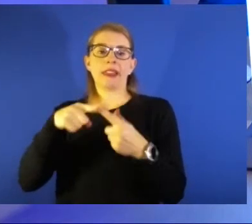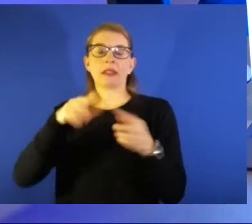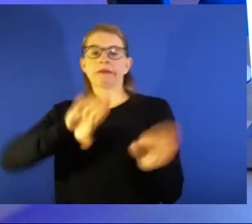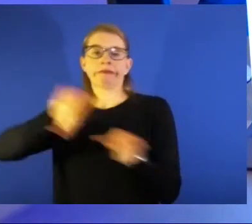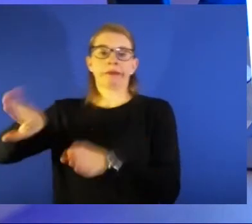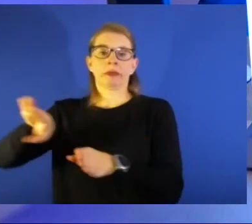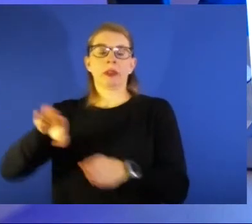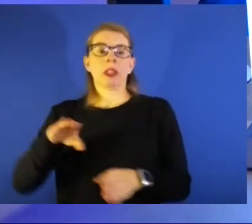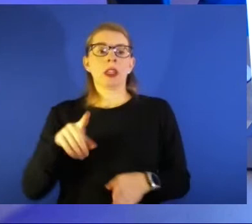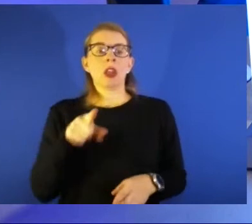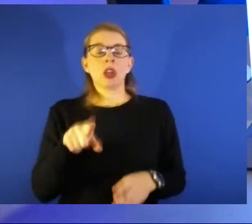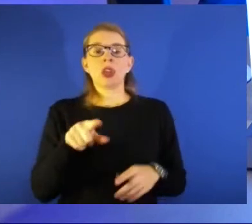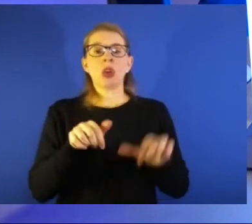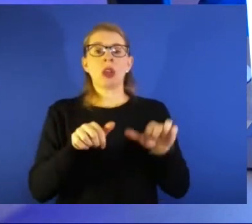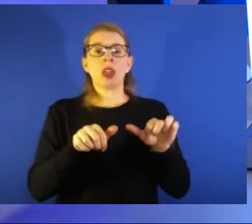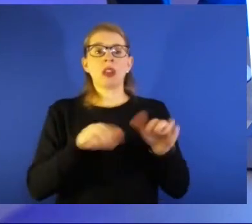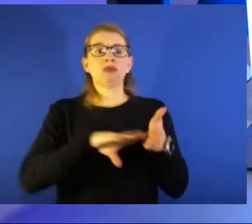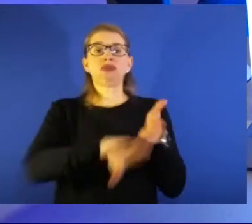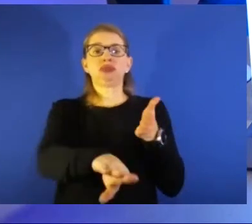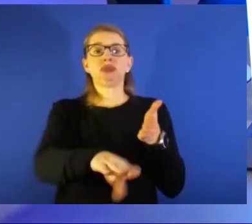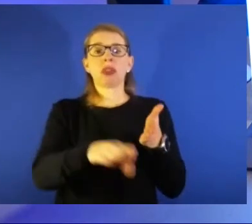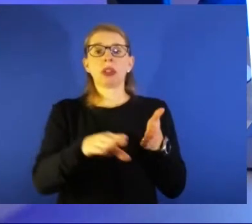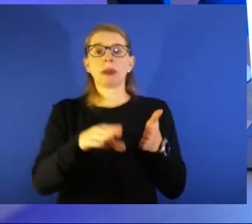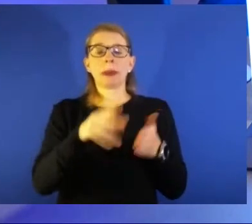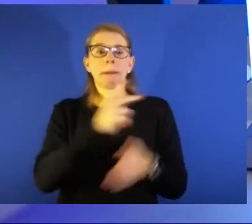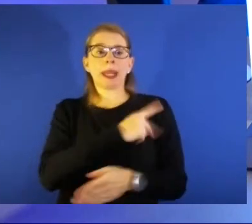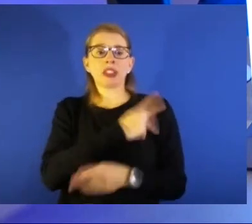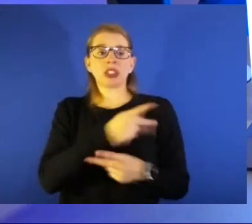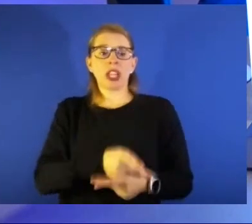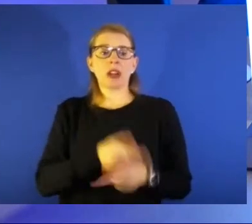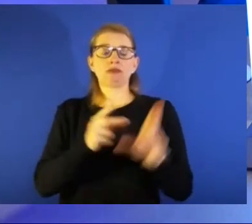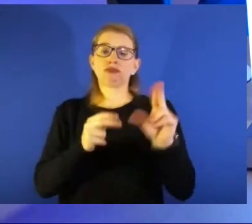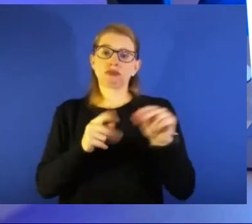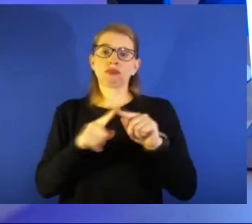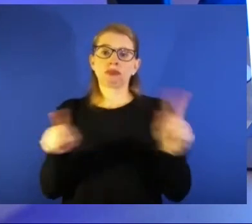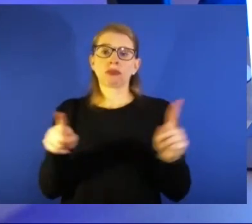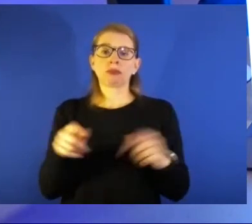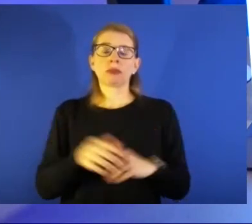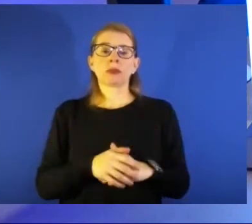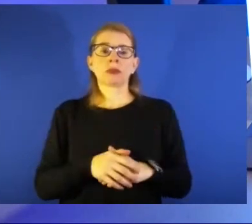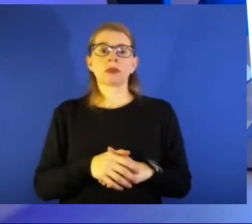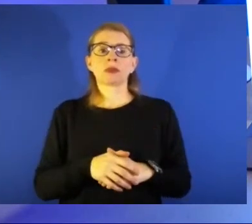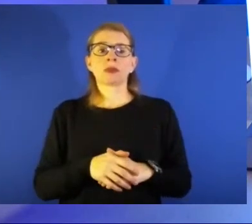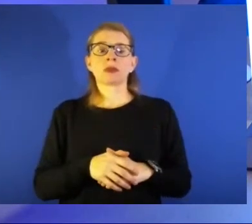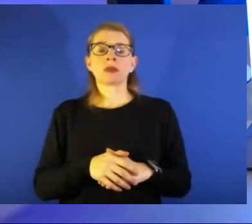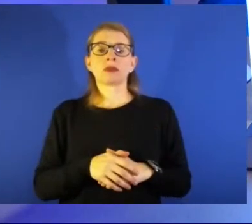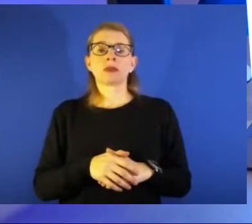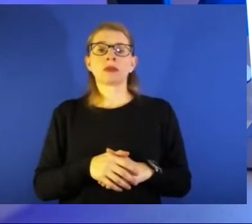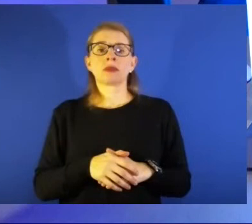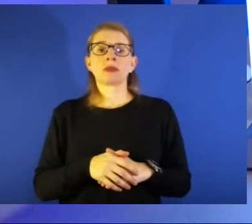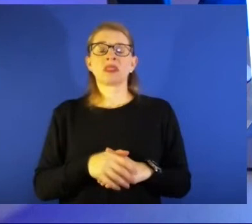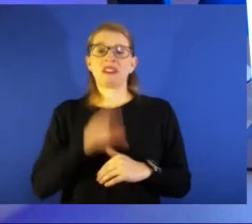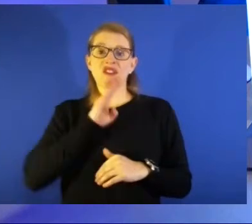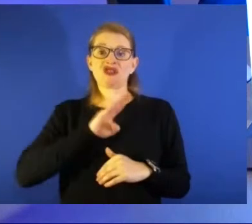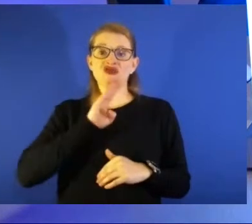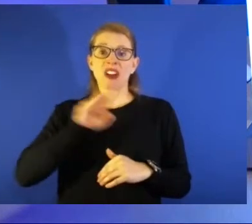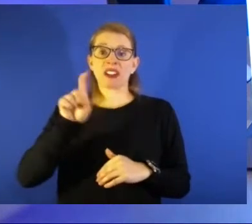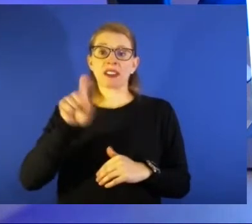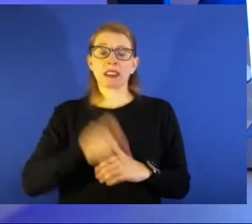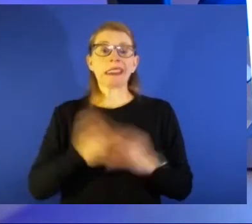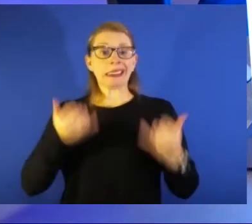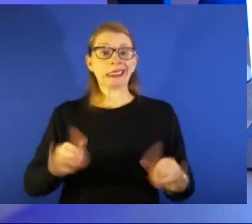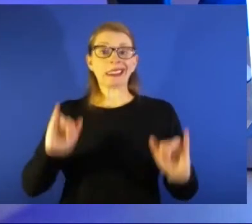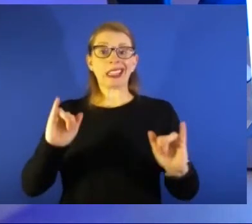care you give anyone. I know that. We all know that. We talk about that all the time. But is it frustrating that we're still on the